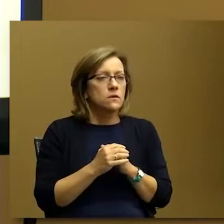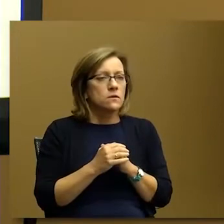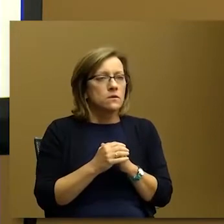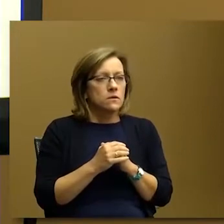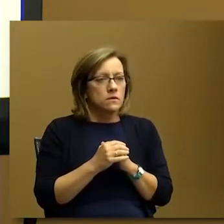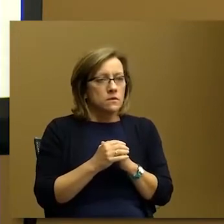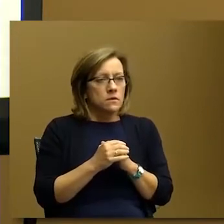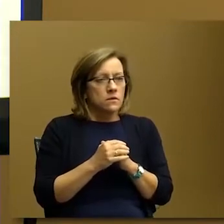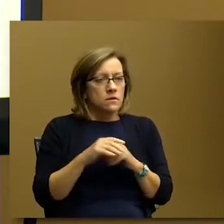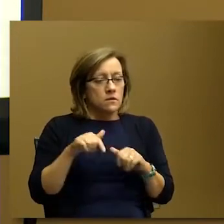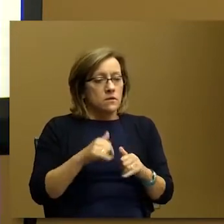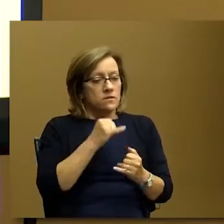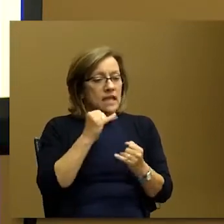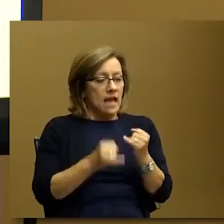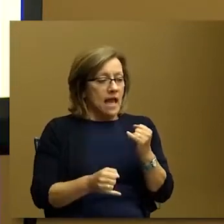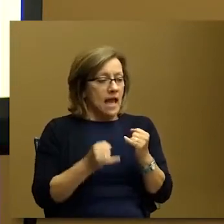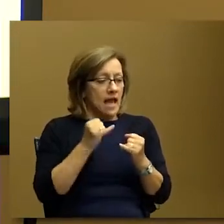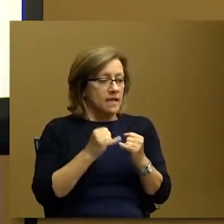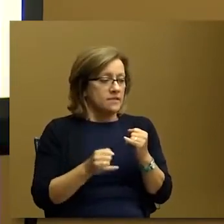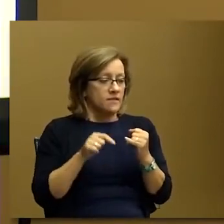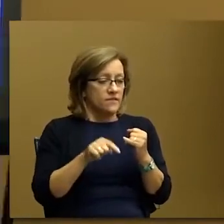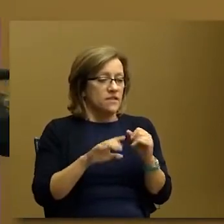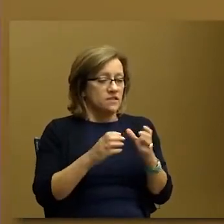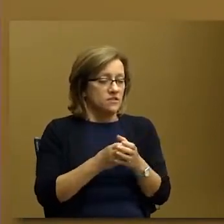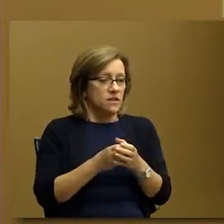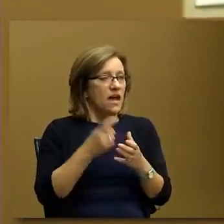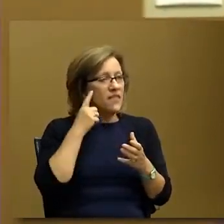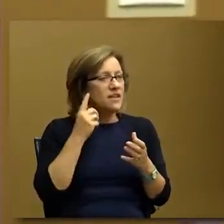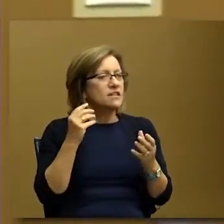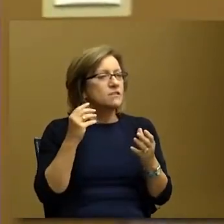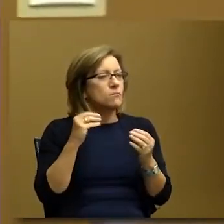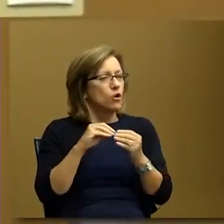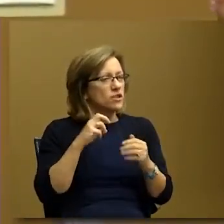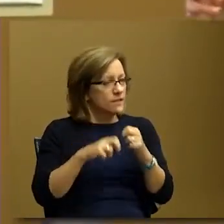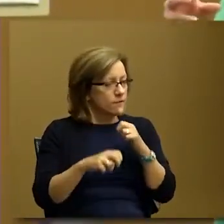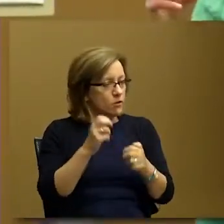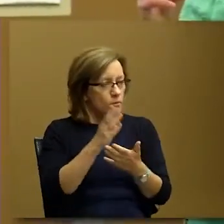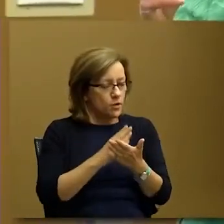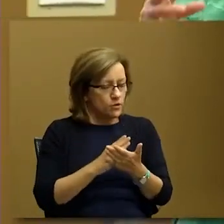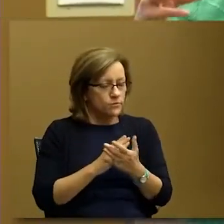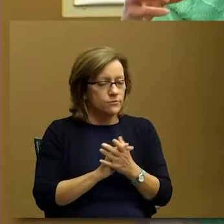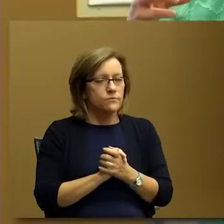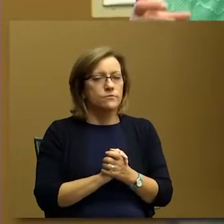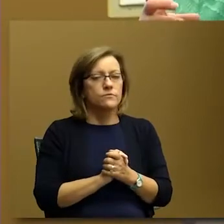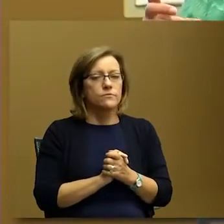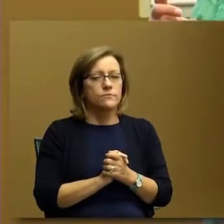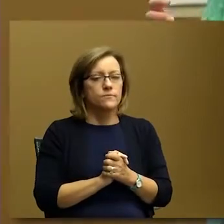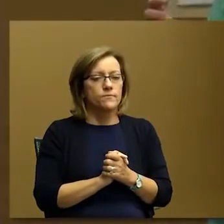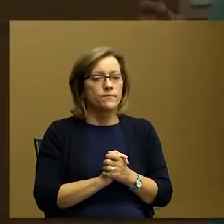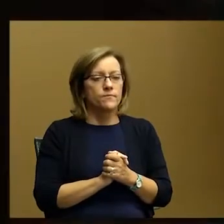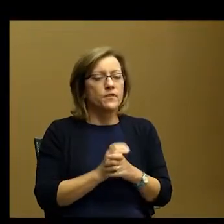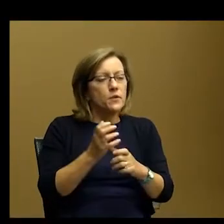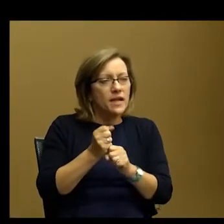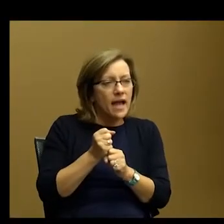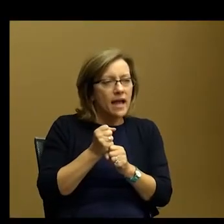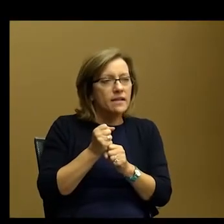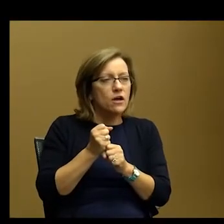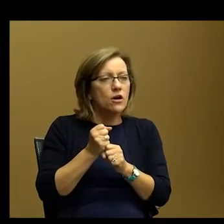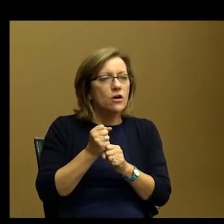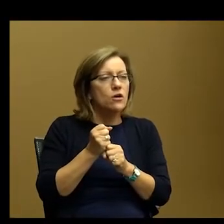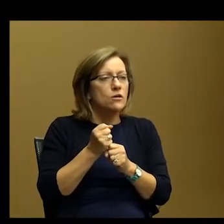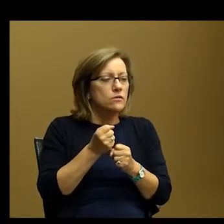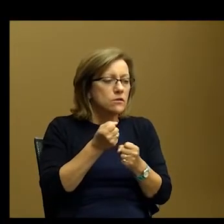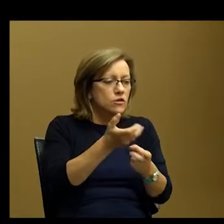things, and this is, I think, the harder piece is for information.